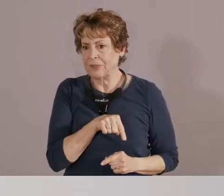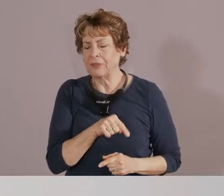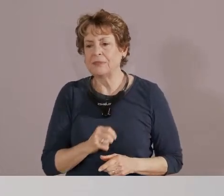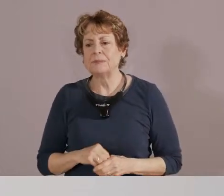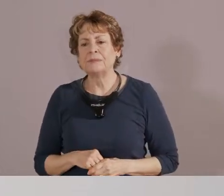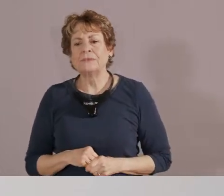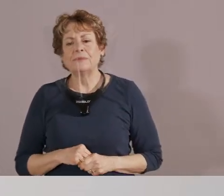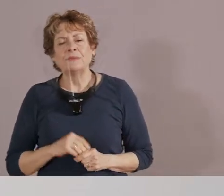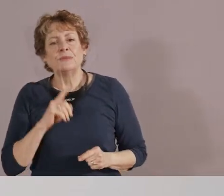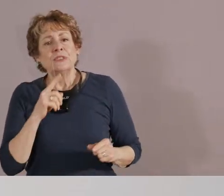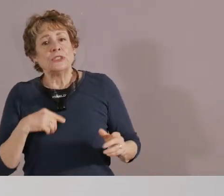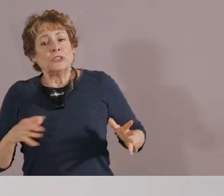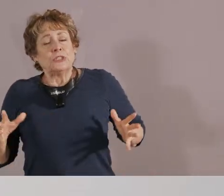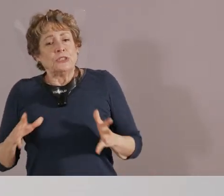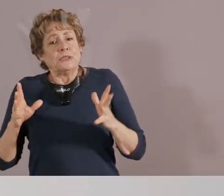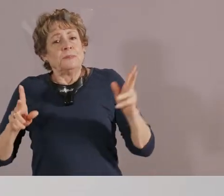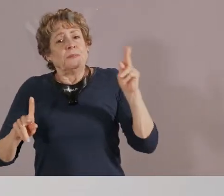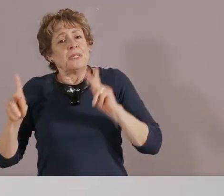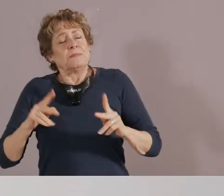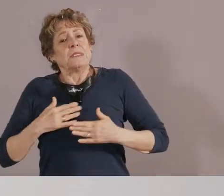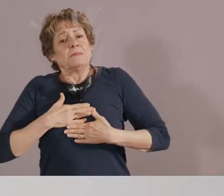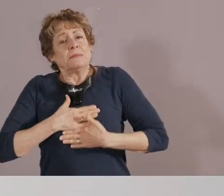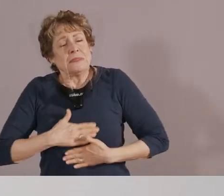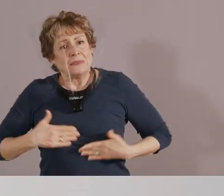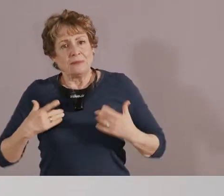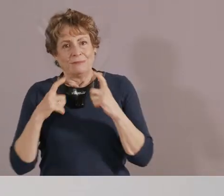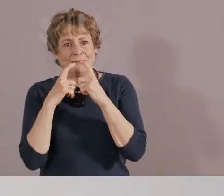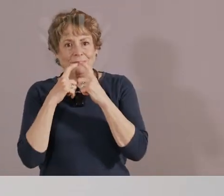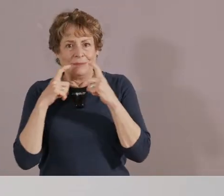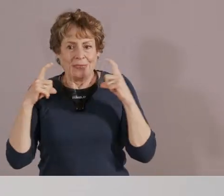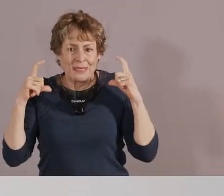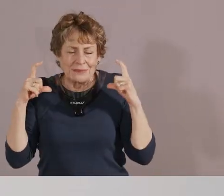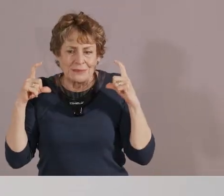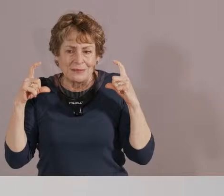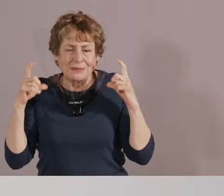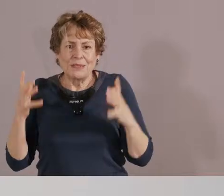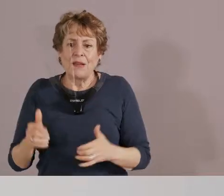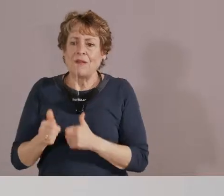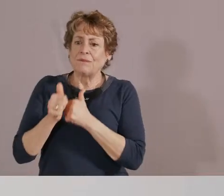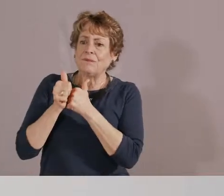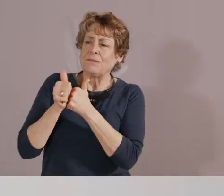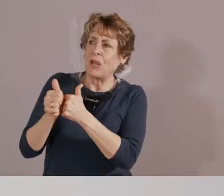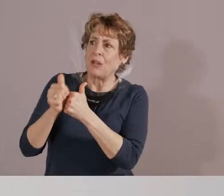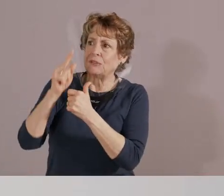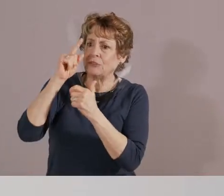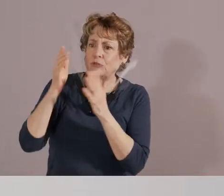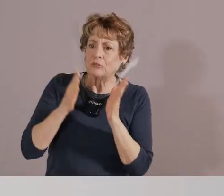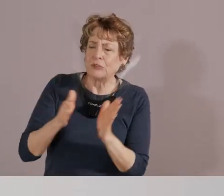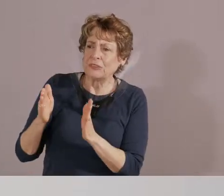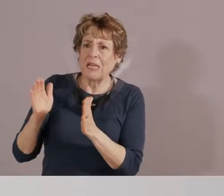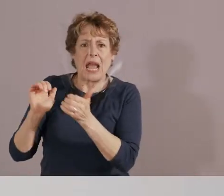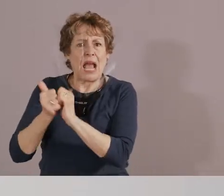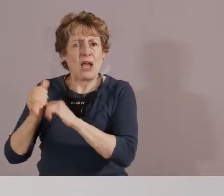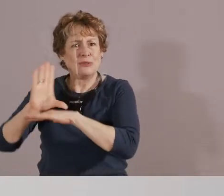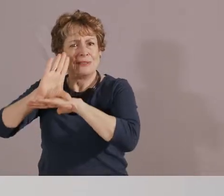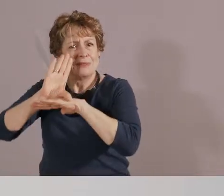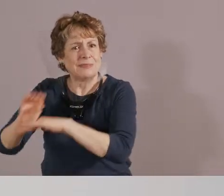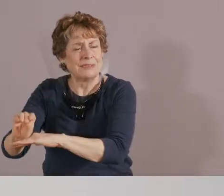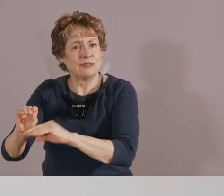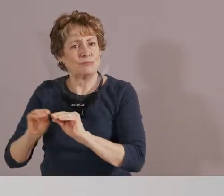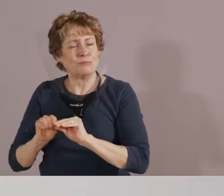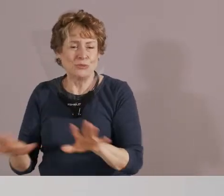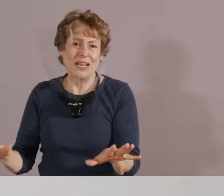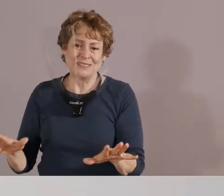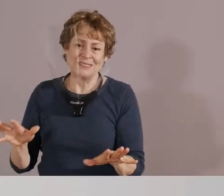mitigation strategies and getting their vaccine, I think is really, really important. And